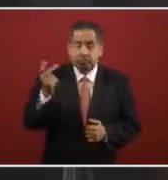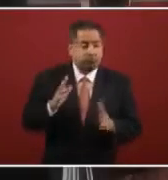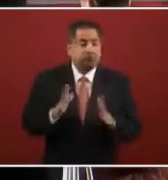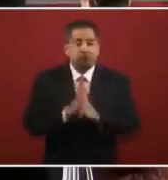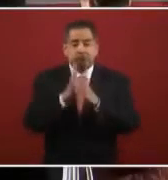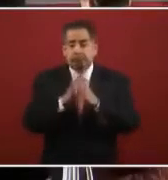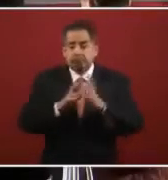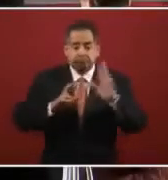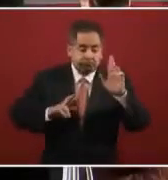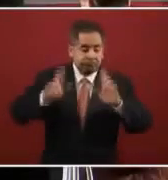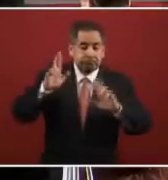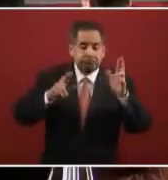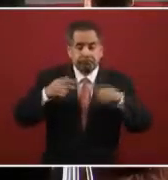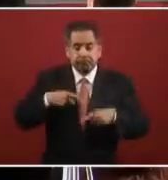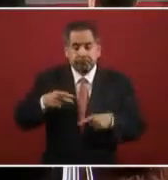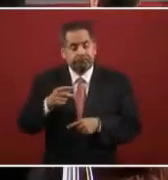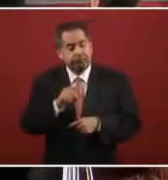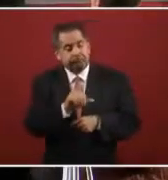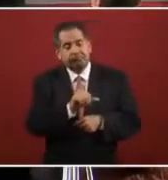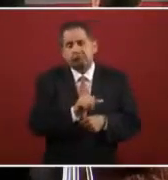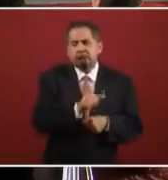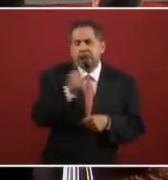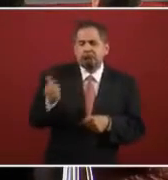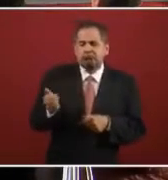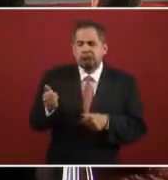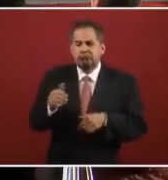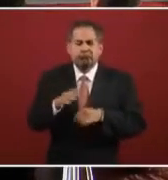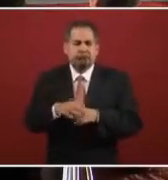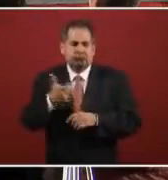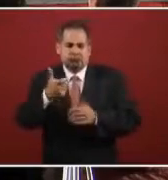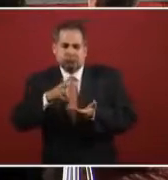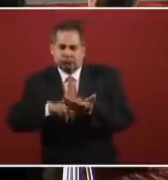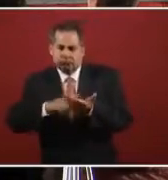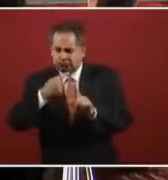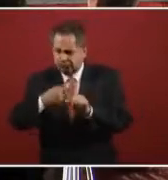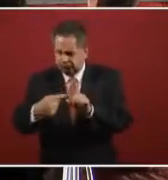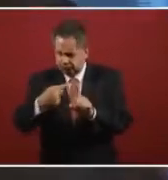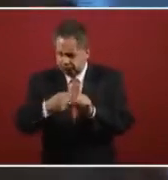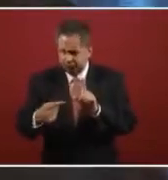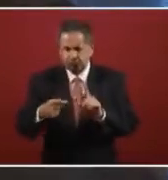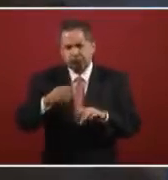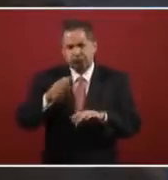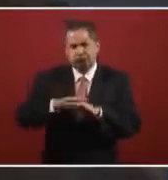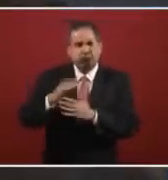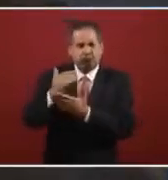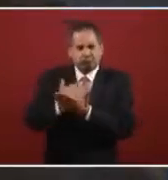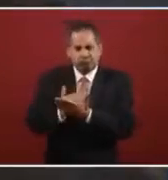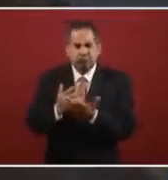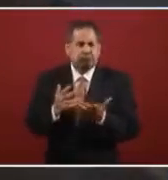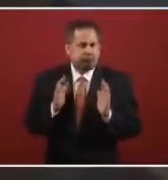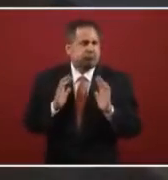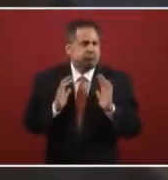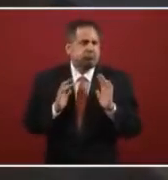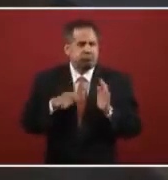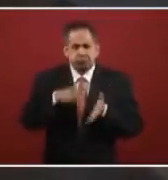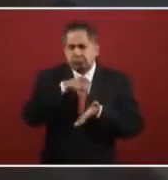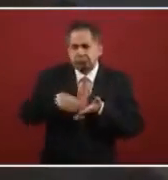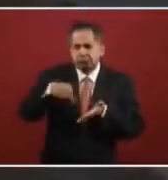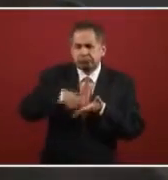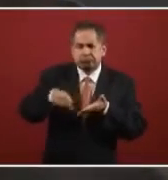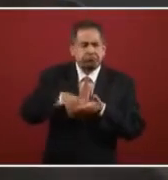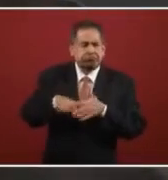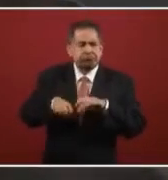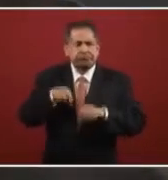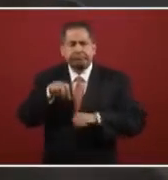But there was a great participation in the middle price range. The lower